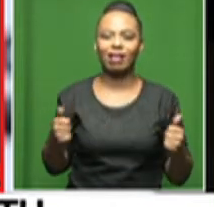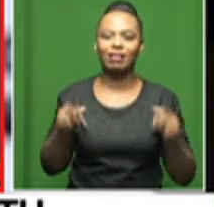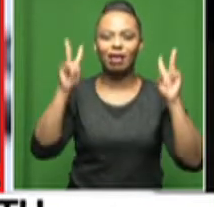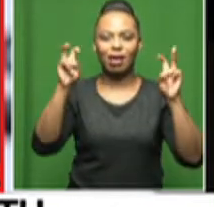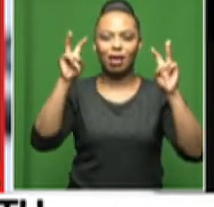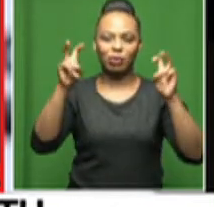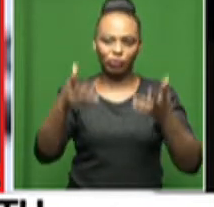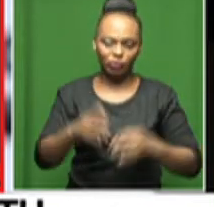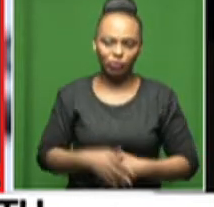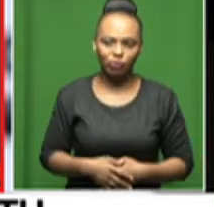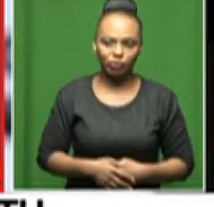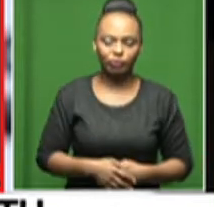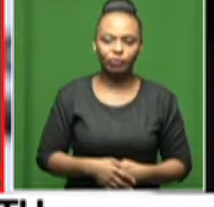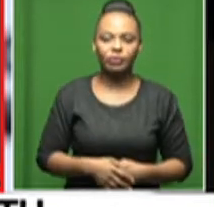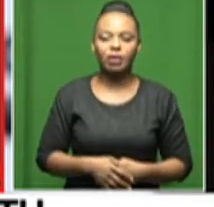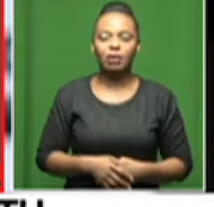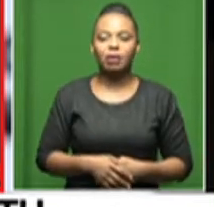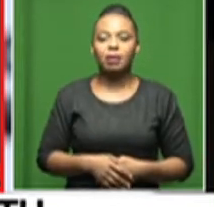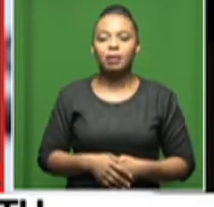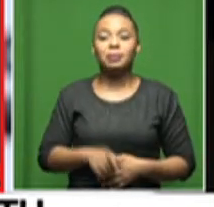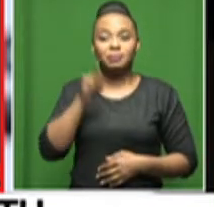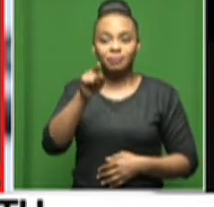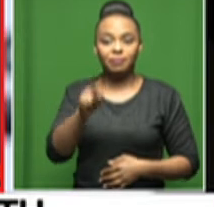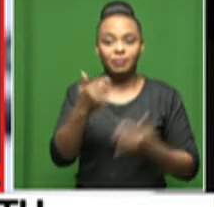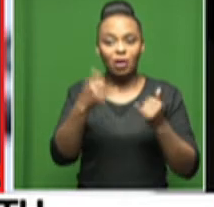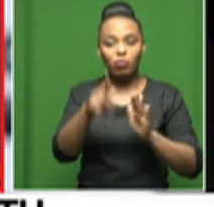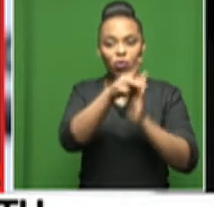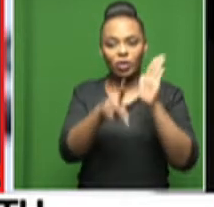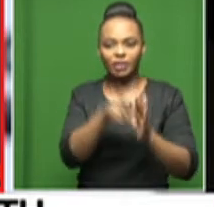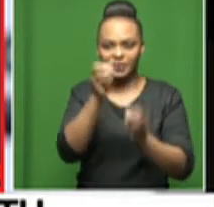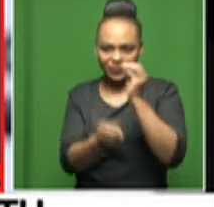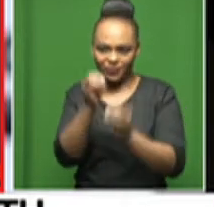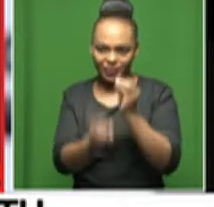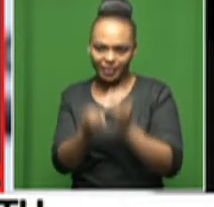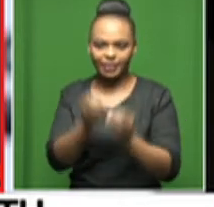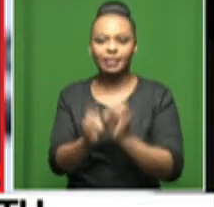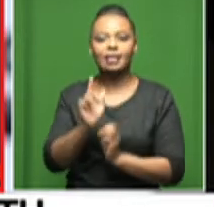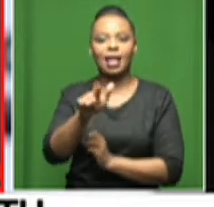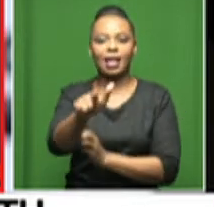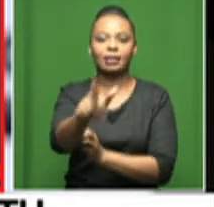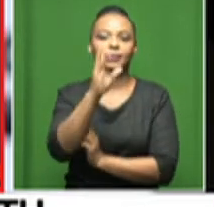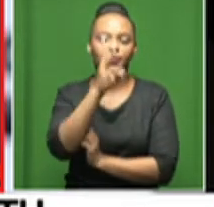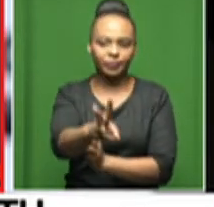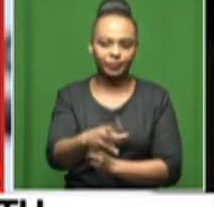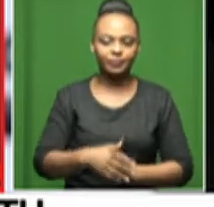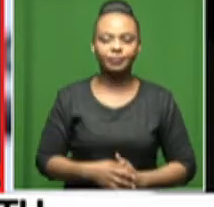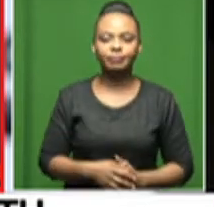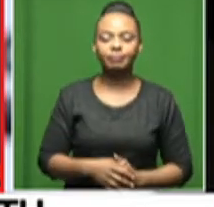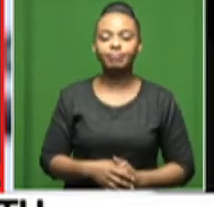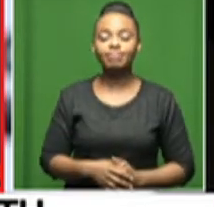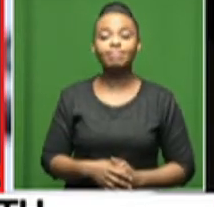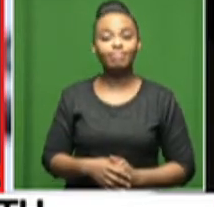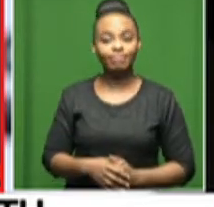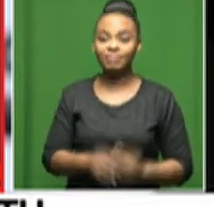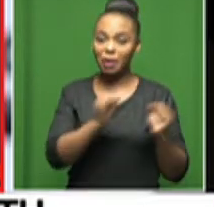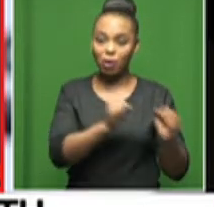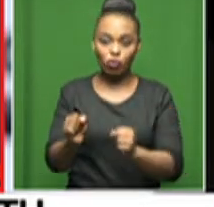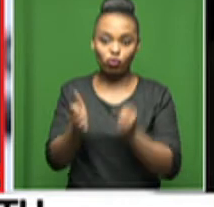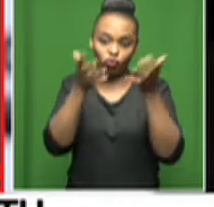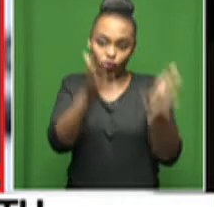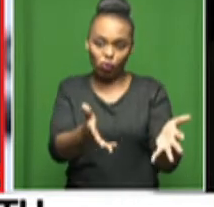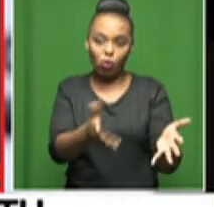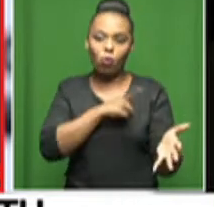public health policy approach. So that is the situation that we are at. It will remain like this for quite a while, because there will be